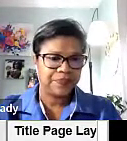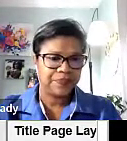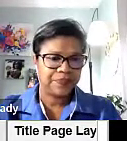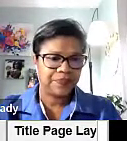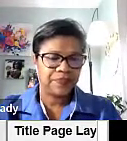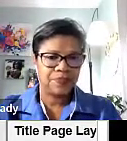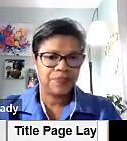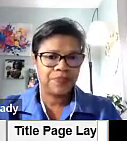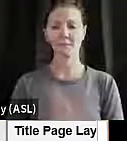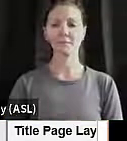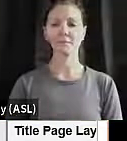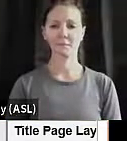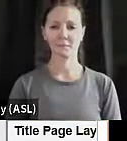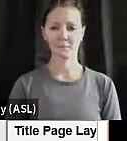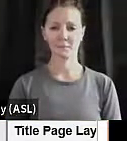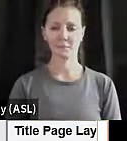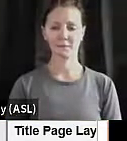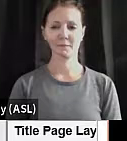presentation mode.